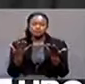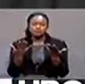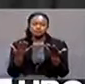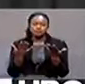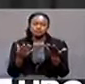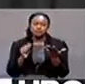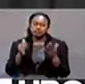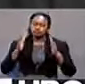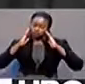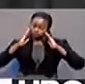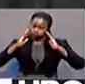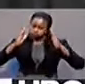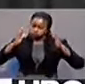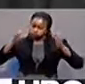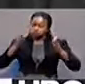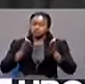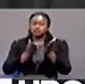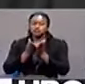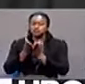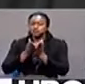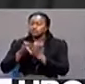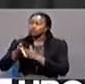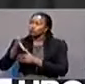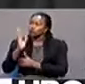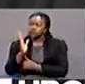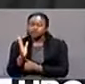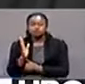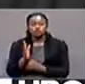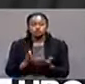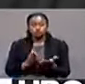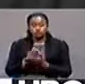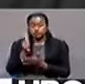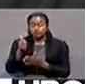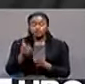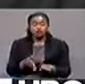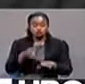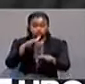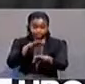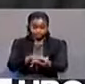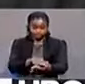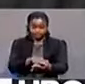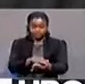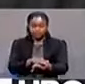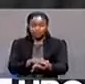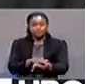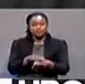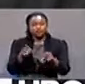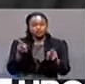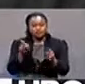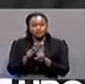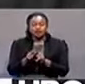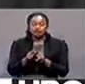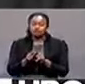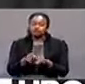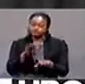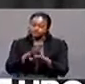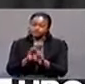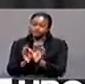was a dedicated servant of God. He was ordained and set apart for God's